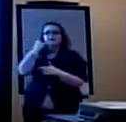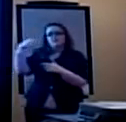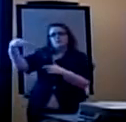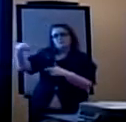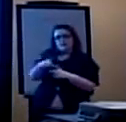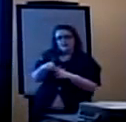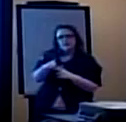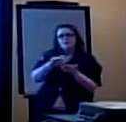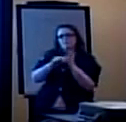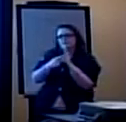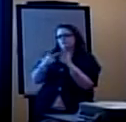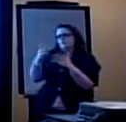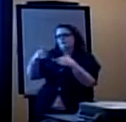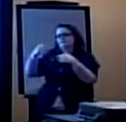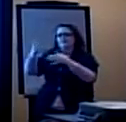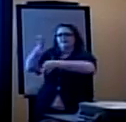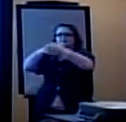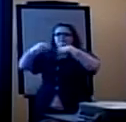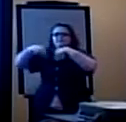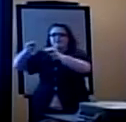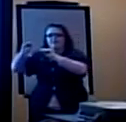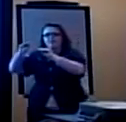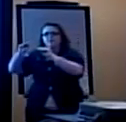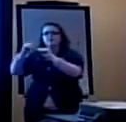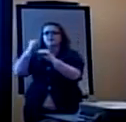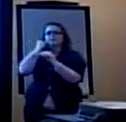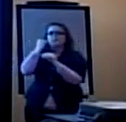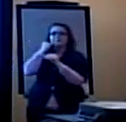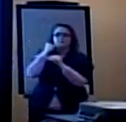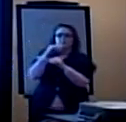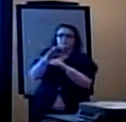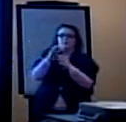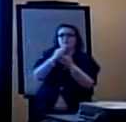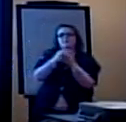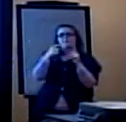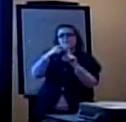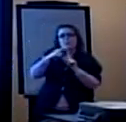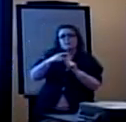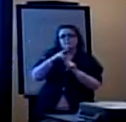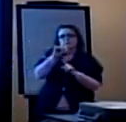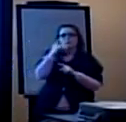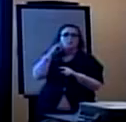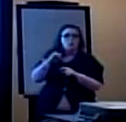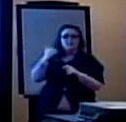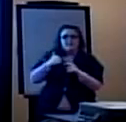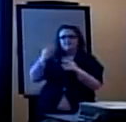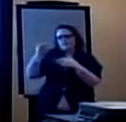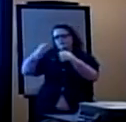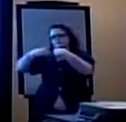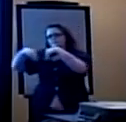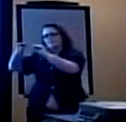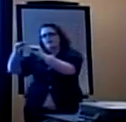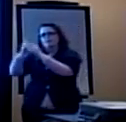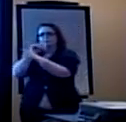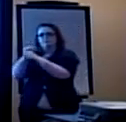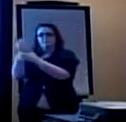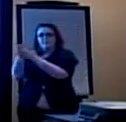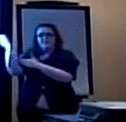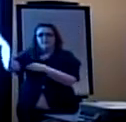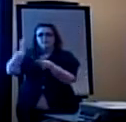World of Warcraft gold for $999 US. Same thing in Second Life. People buy and trade actual things from the